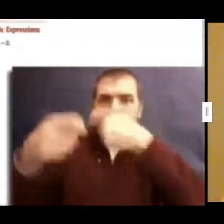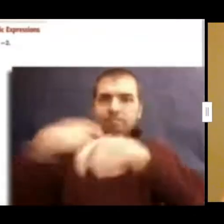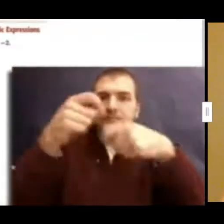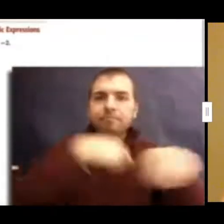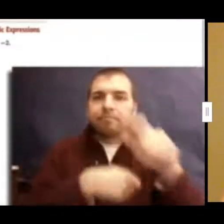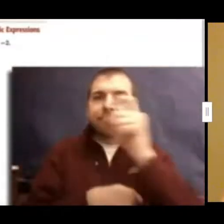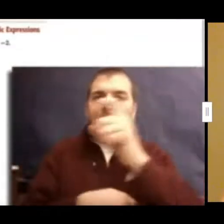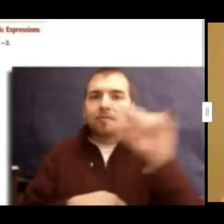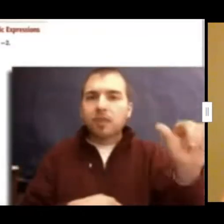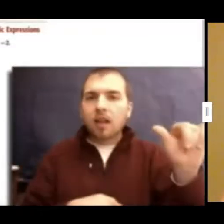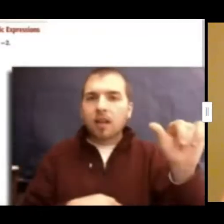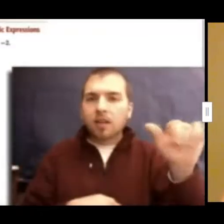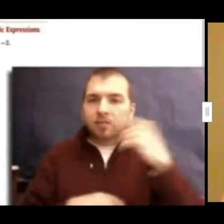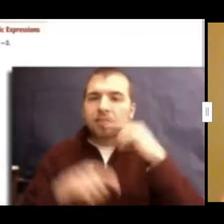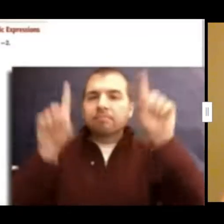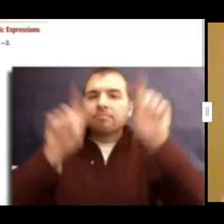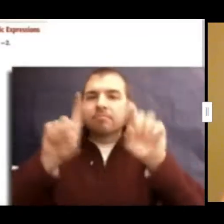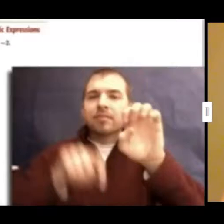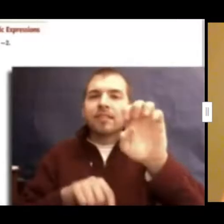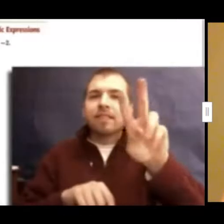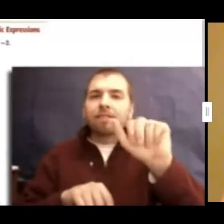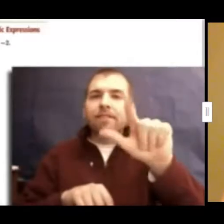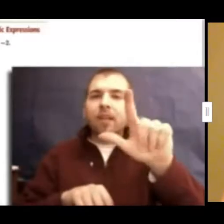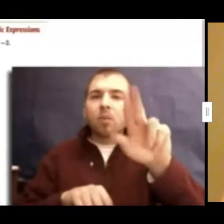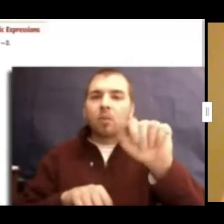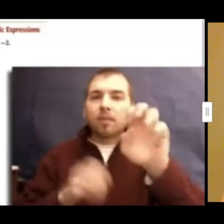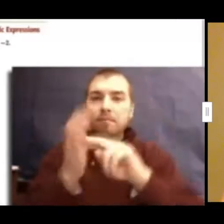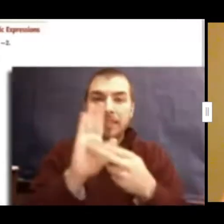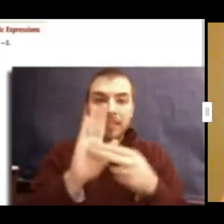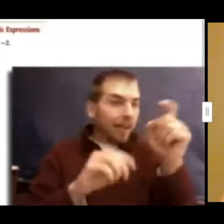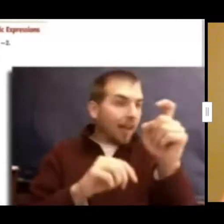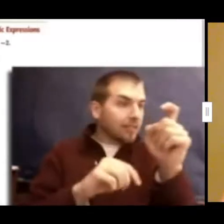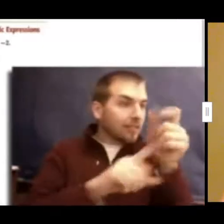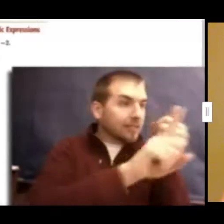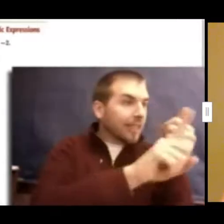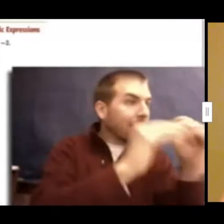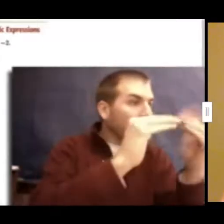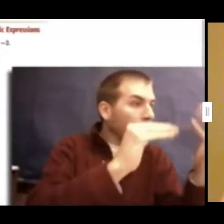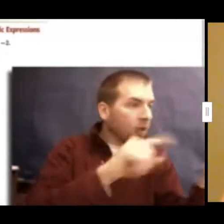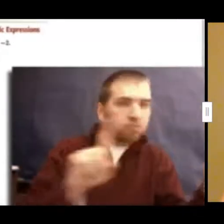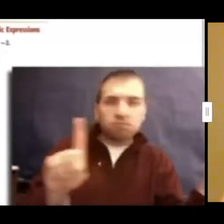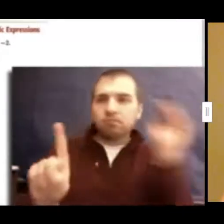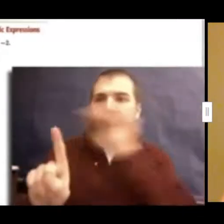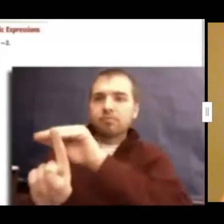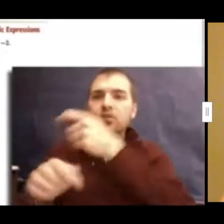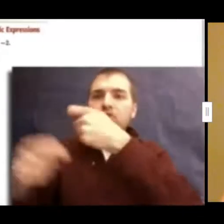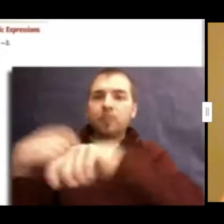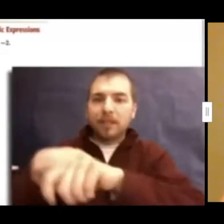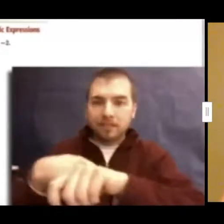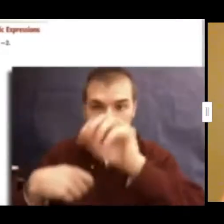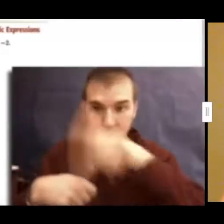Okay. Now we have substitution for x and y. The instructions are